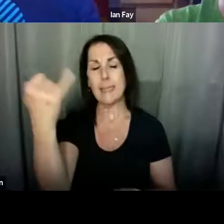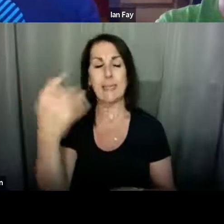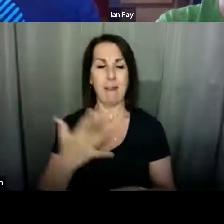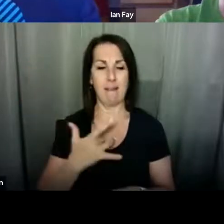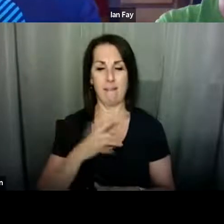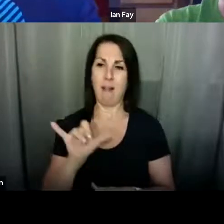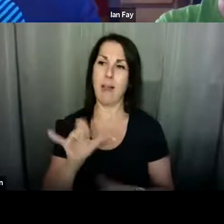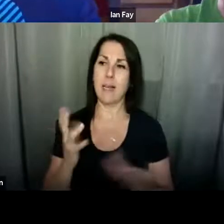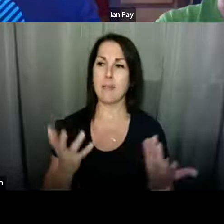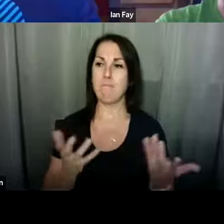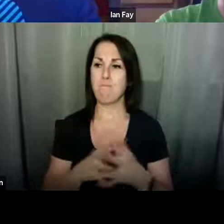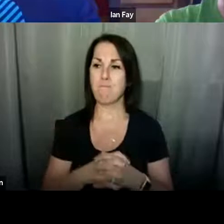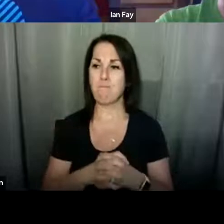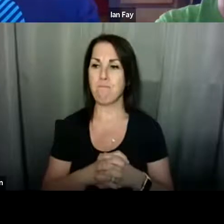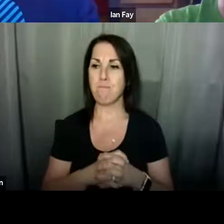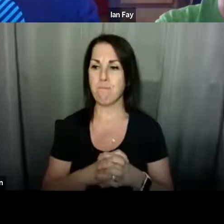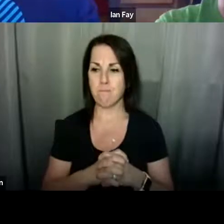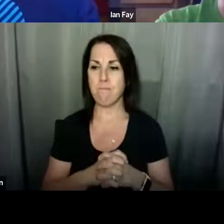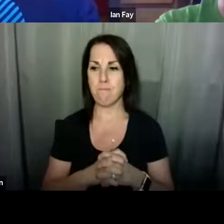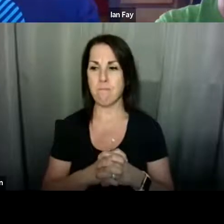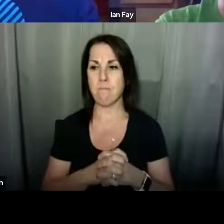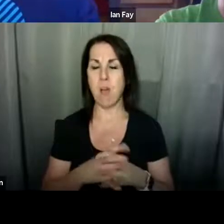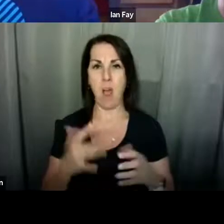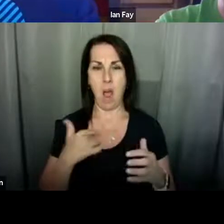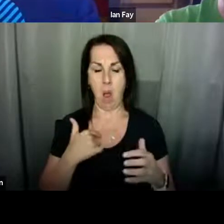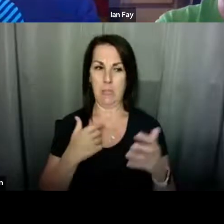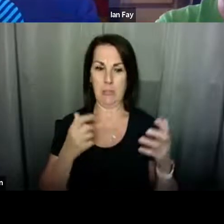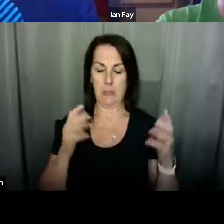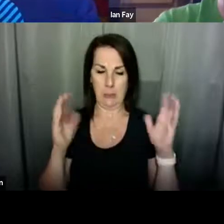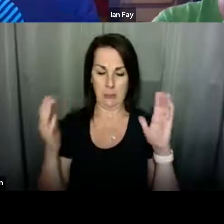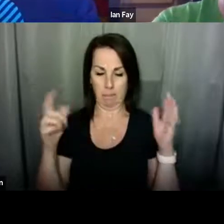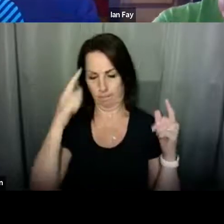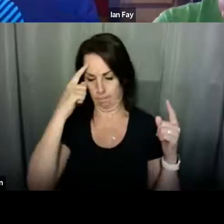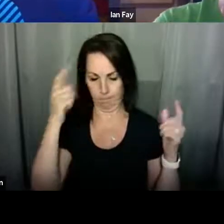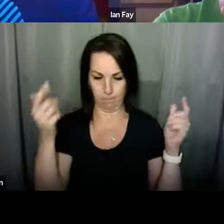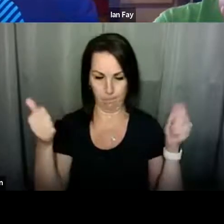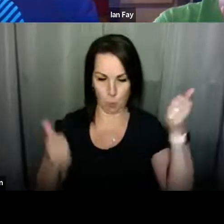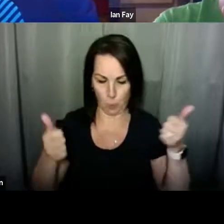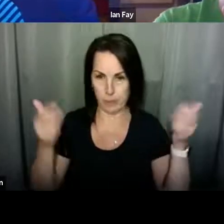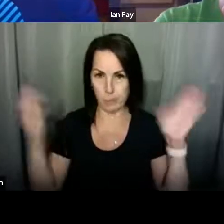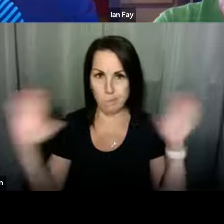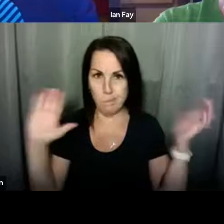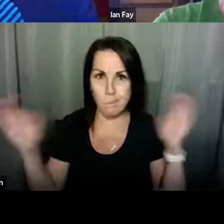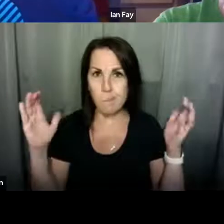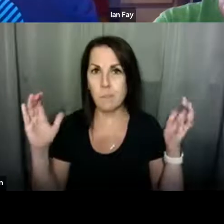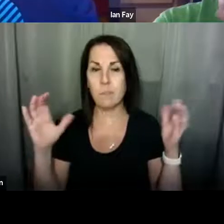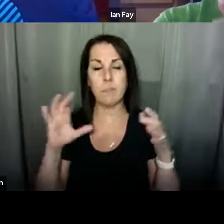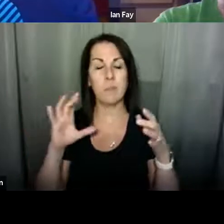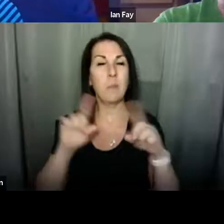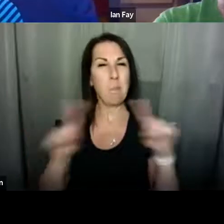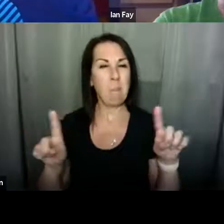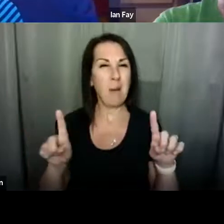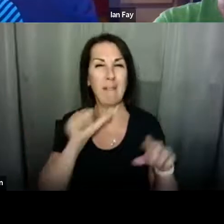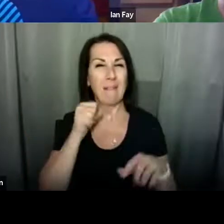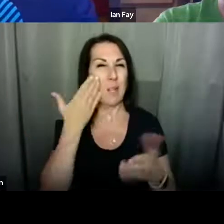like, I felt like I was, like, kind of contending with in my mind, and, like, felt like would have made for, like, pretty good pieces, but, like, I just didn't really know